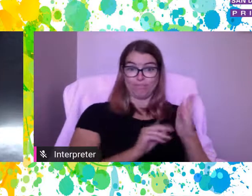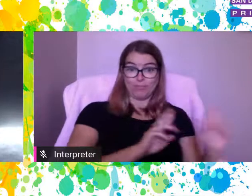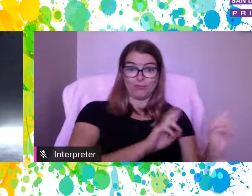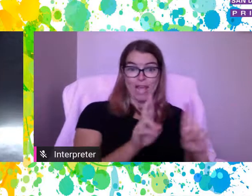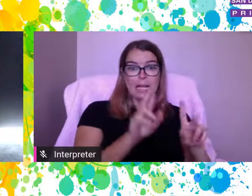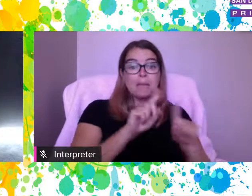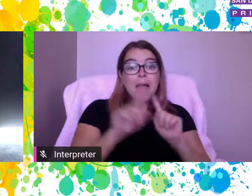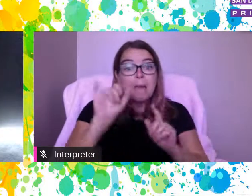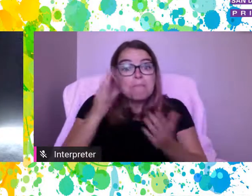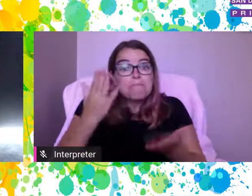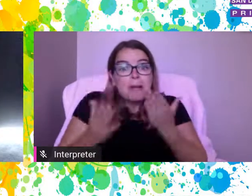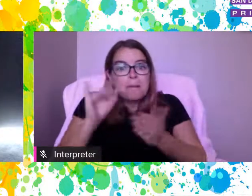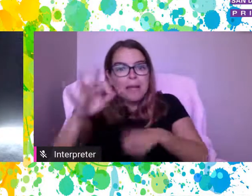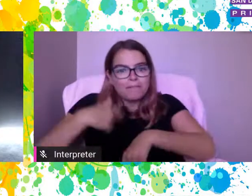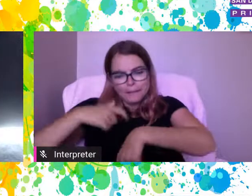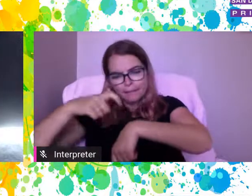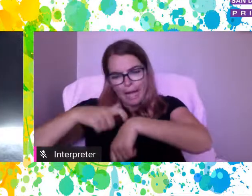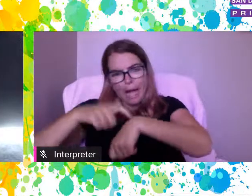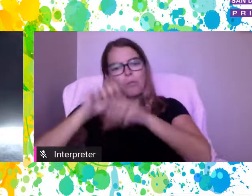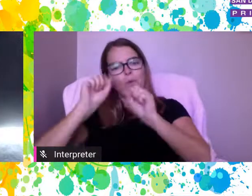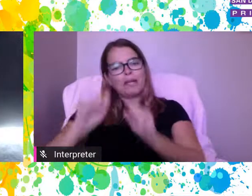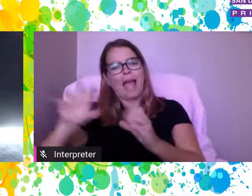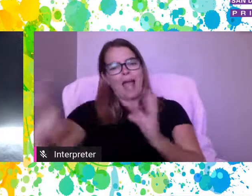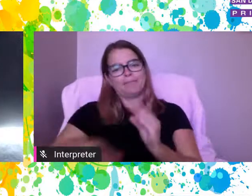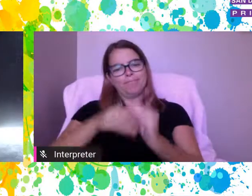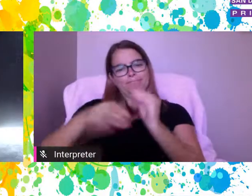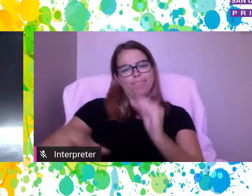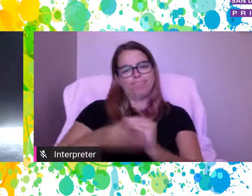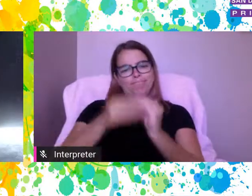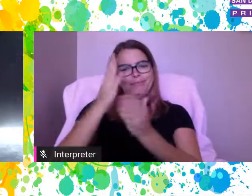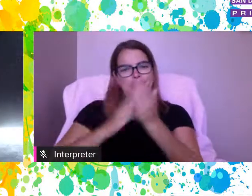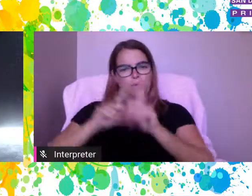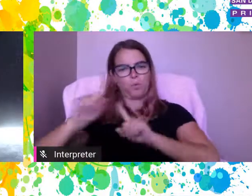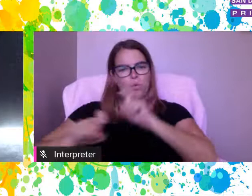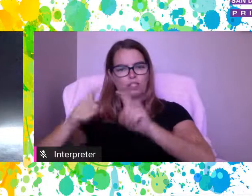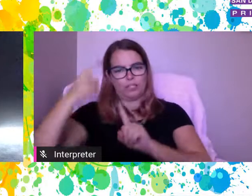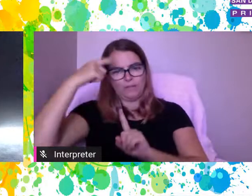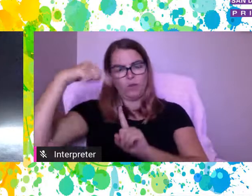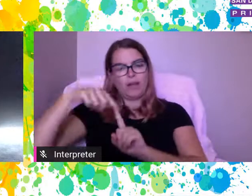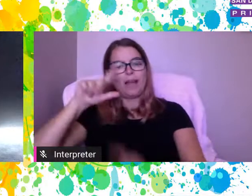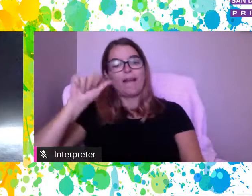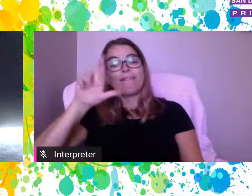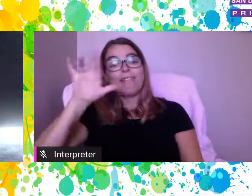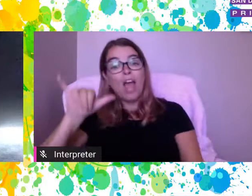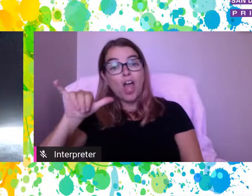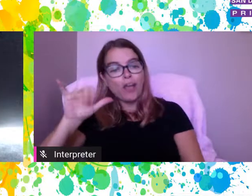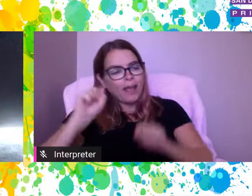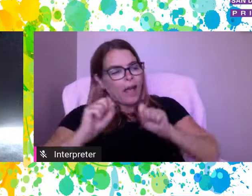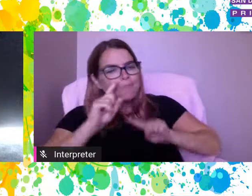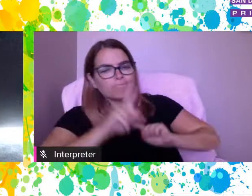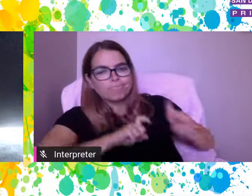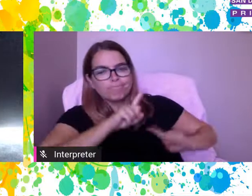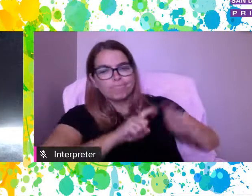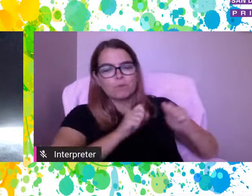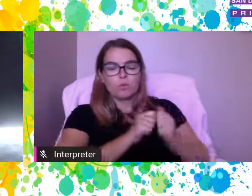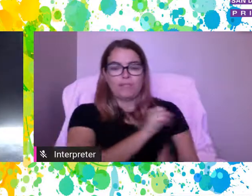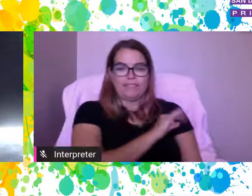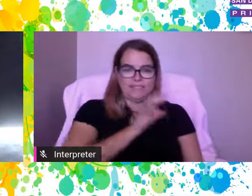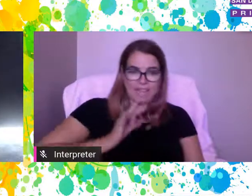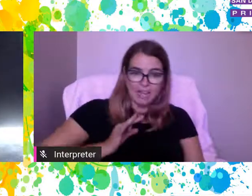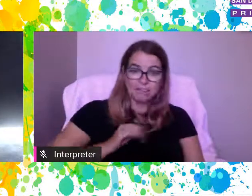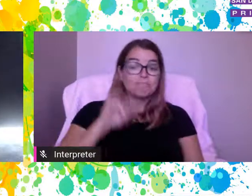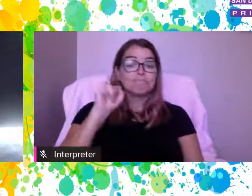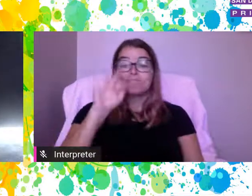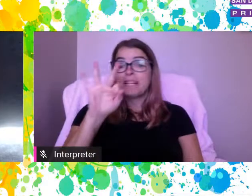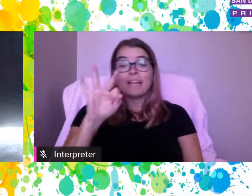you post in the comments, we'll shuffle that over to Larry as the moderator, and hopefully he'll be able to work those in. If he can't